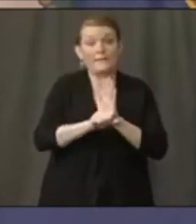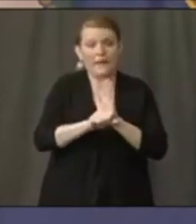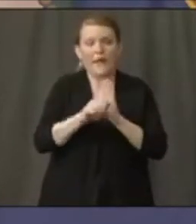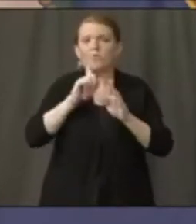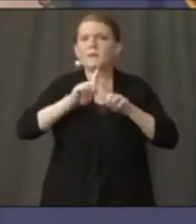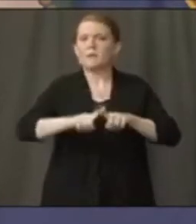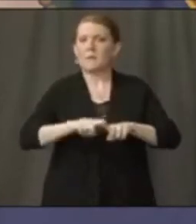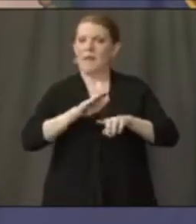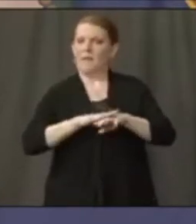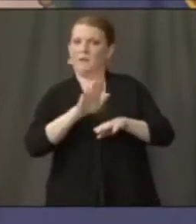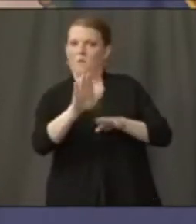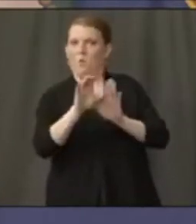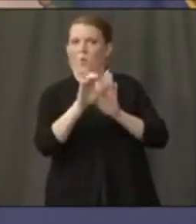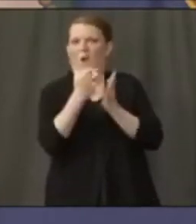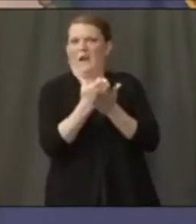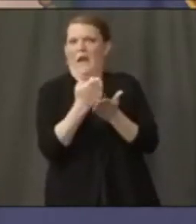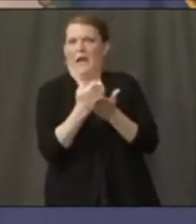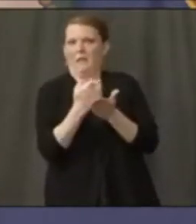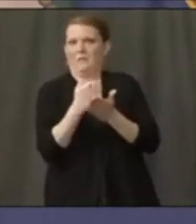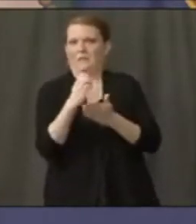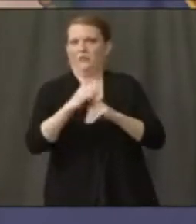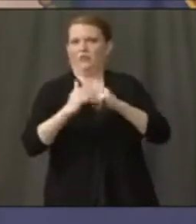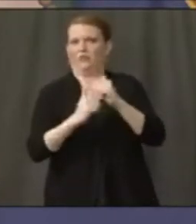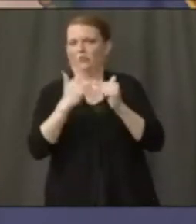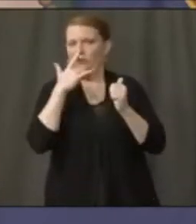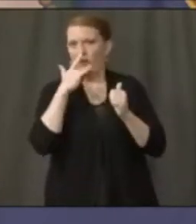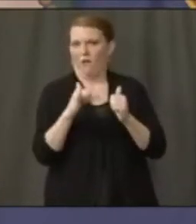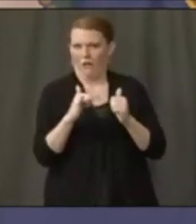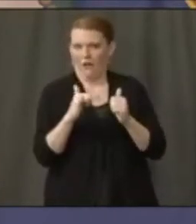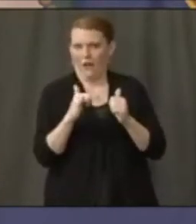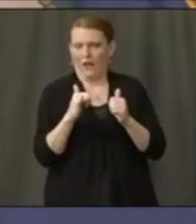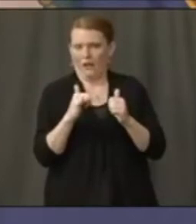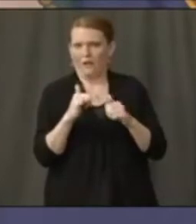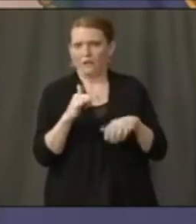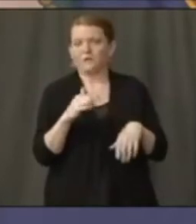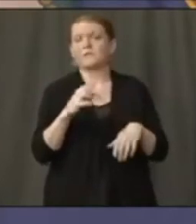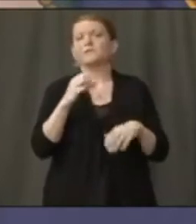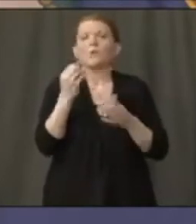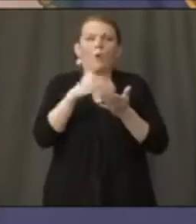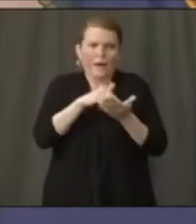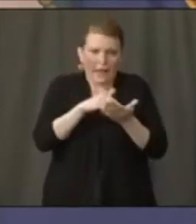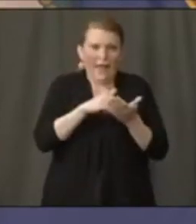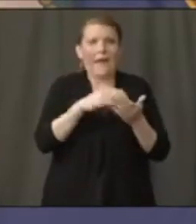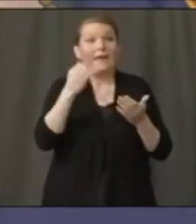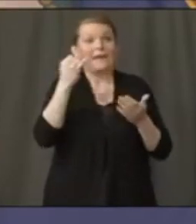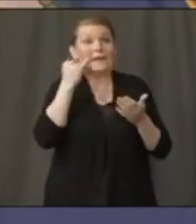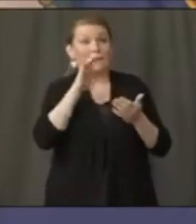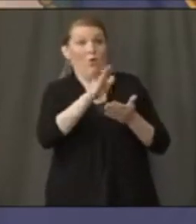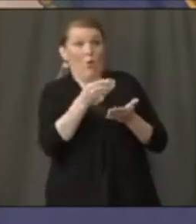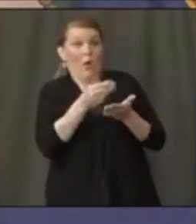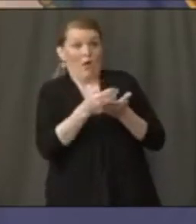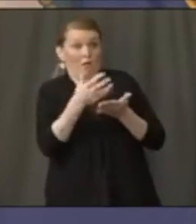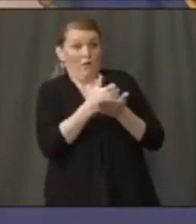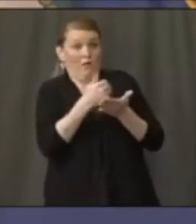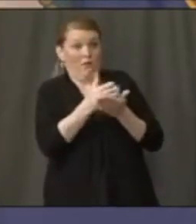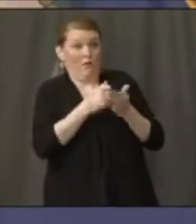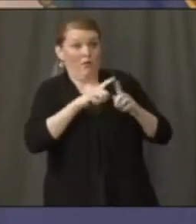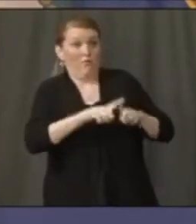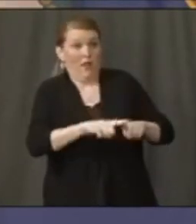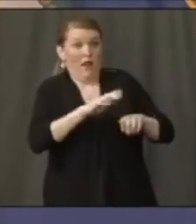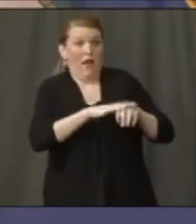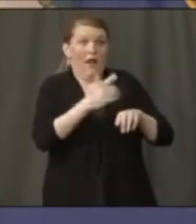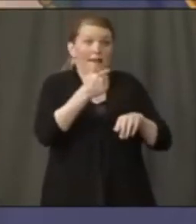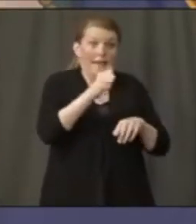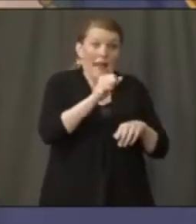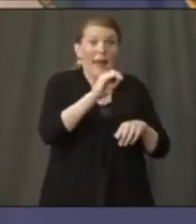there are those states that rely, again, on energy got hit the most. Those that rely on tourism got hit. And